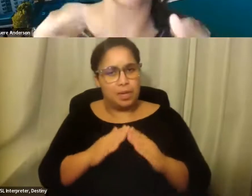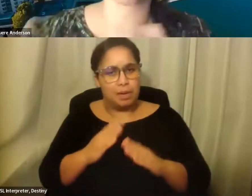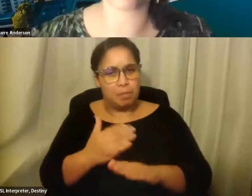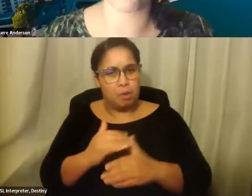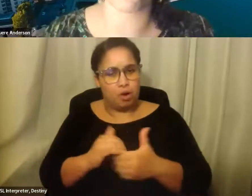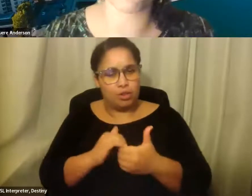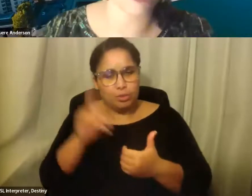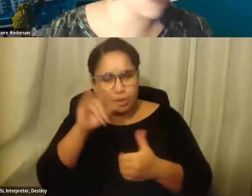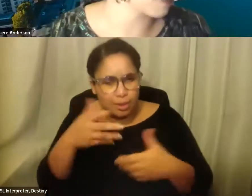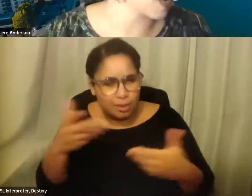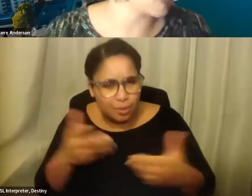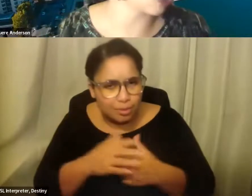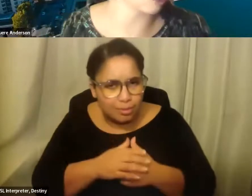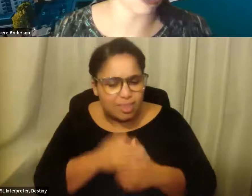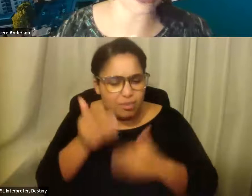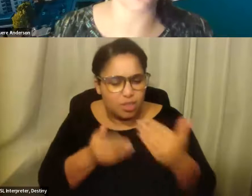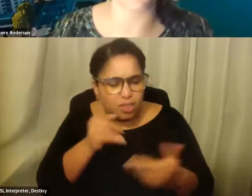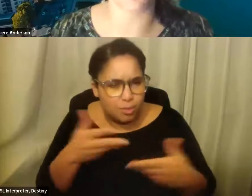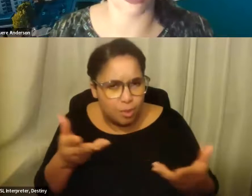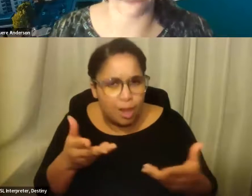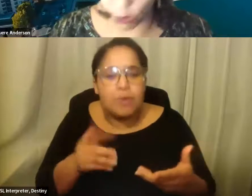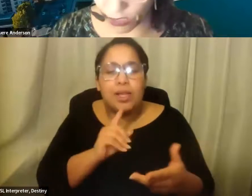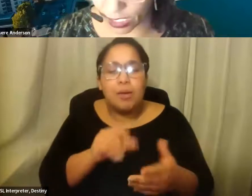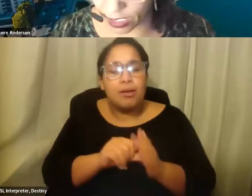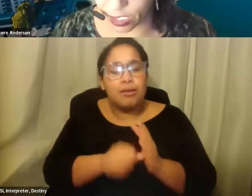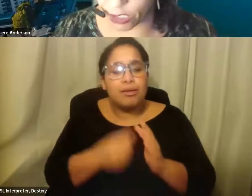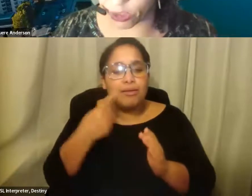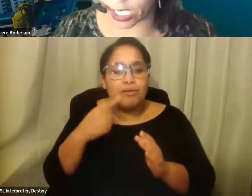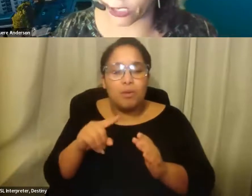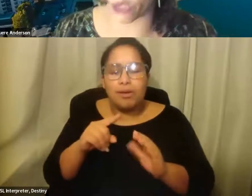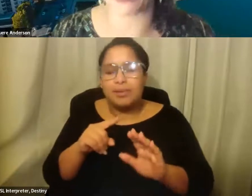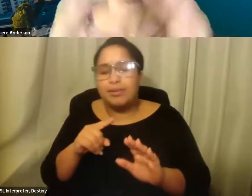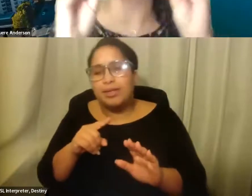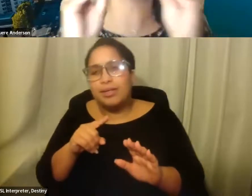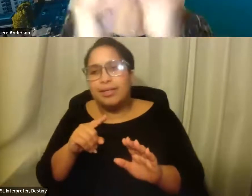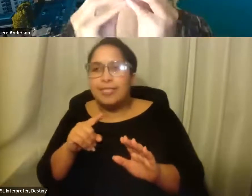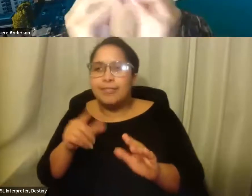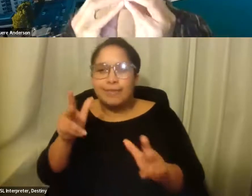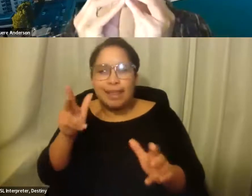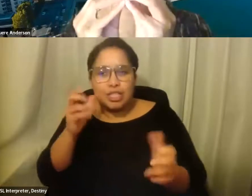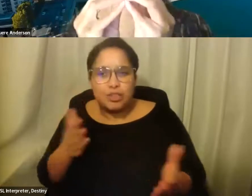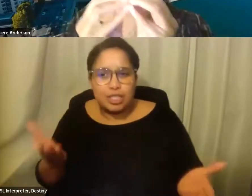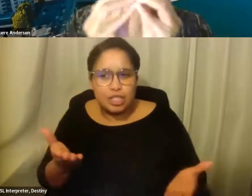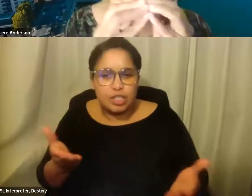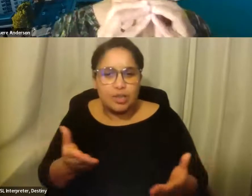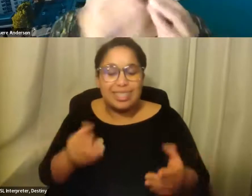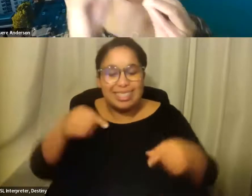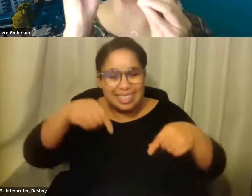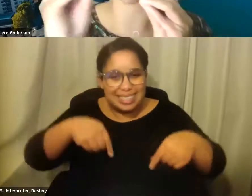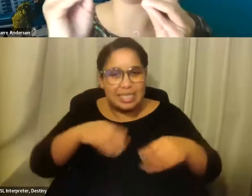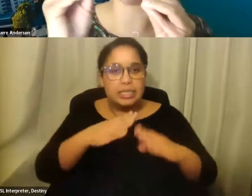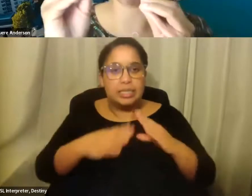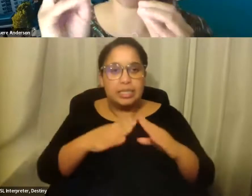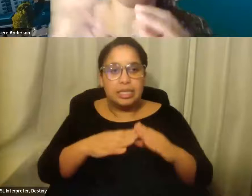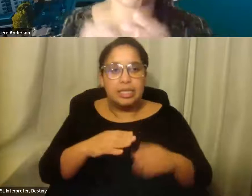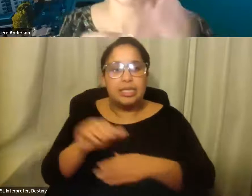to really underscore, Director McFadden, just so our listeners and viewers can understand. So this is actually in the city of Alameda. It's a pilot